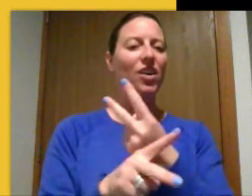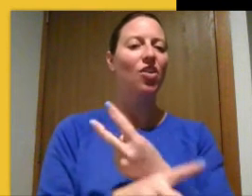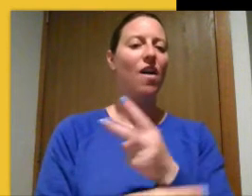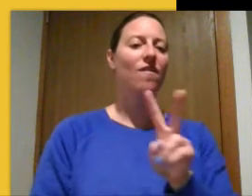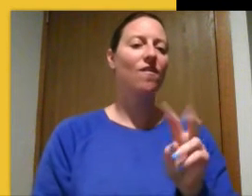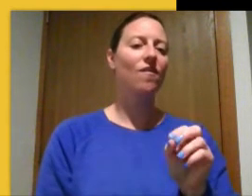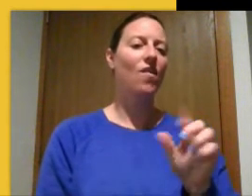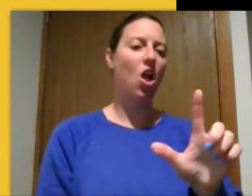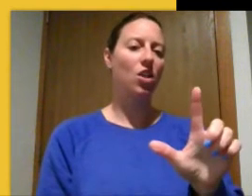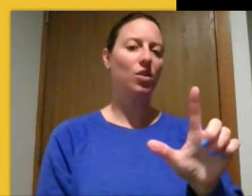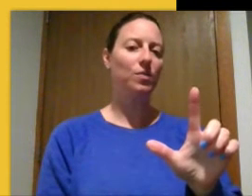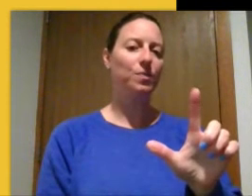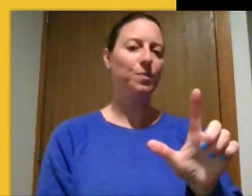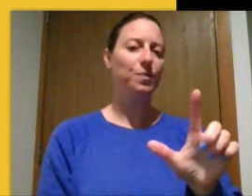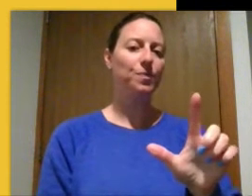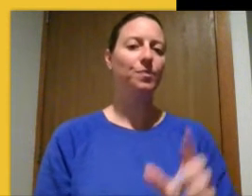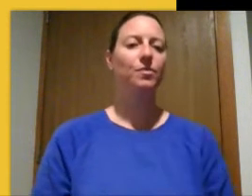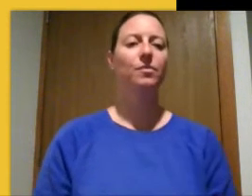units?